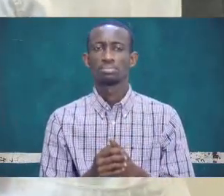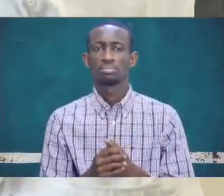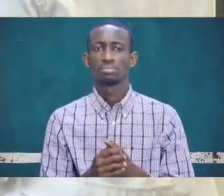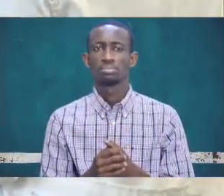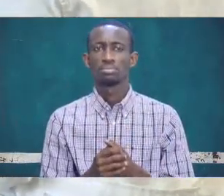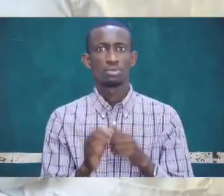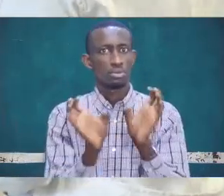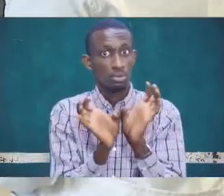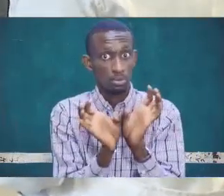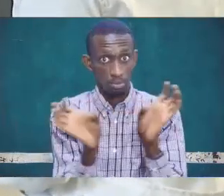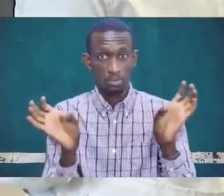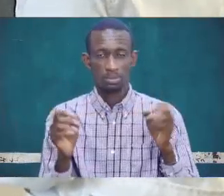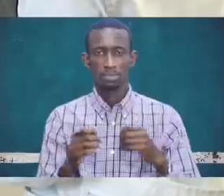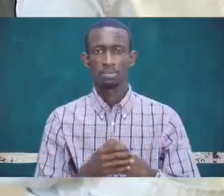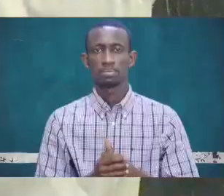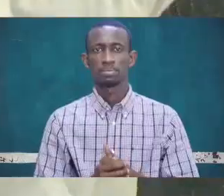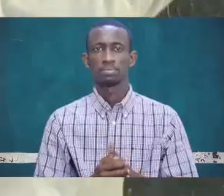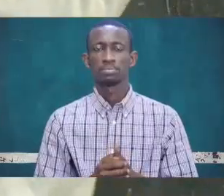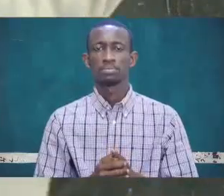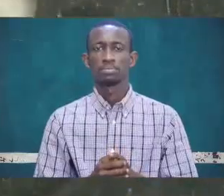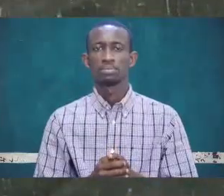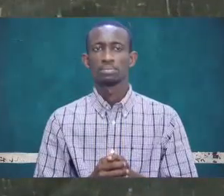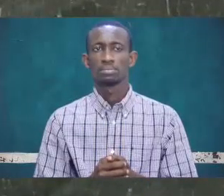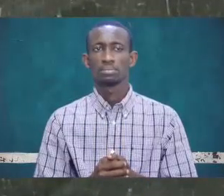to separate